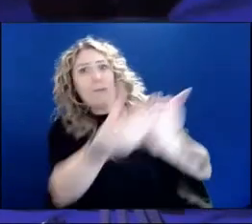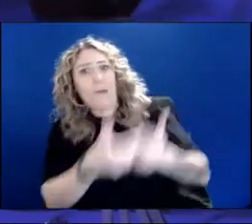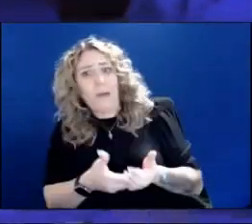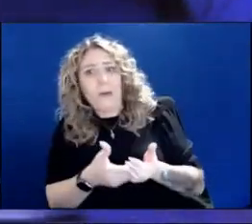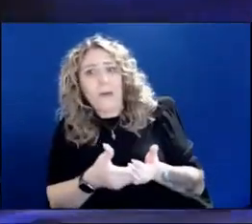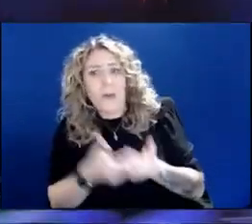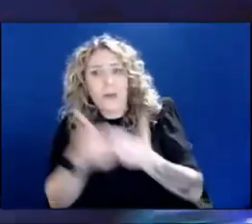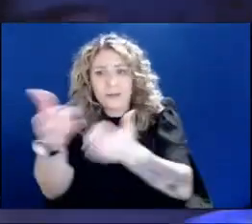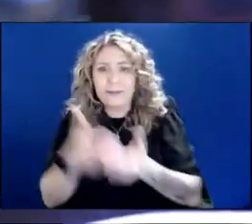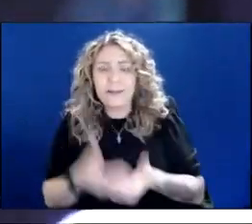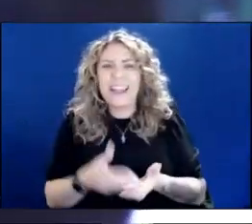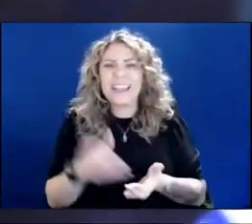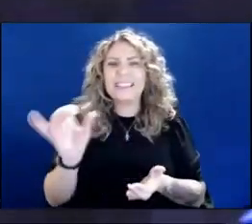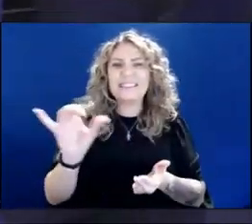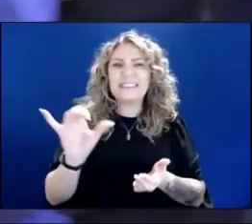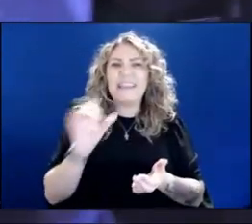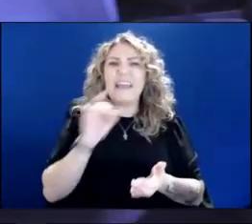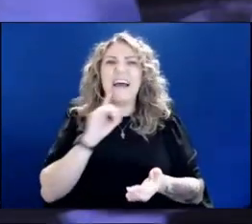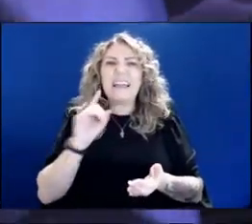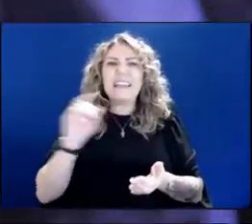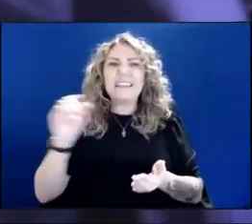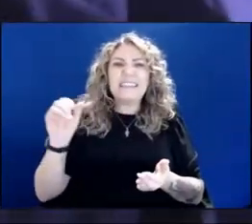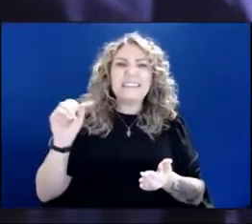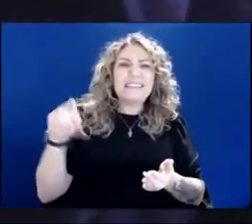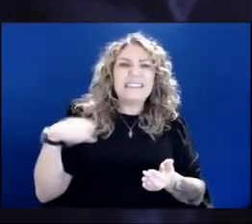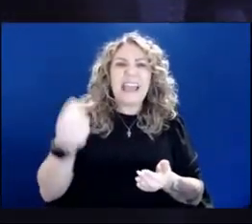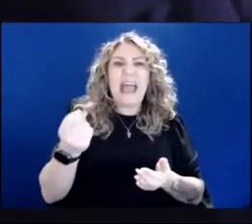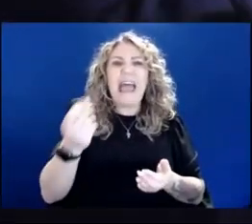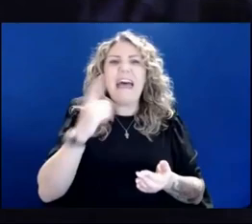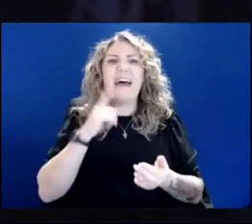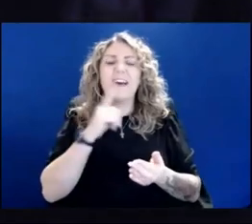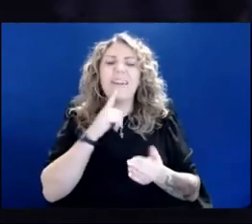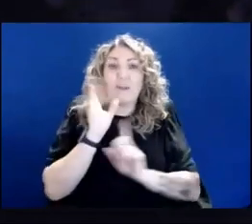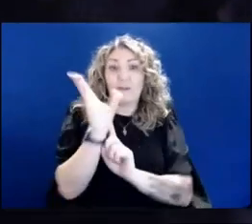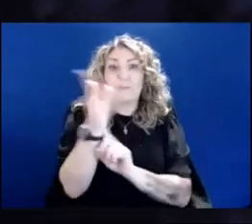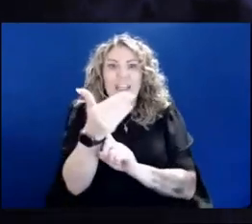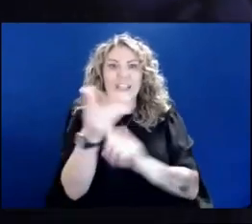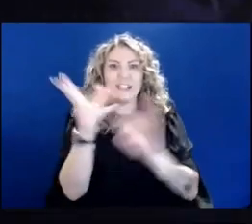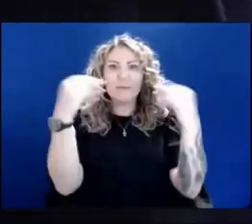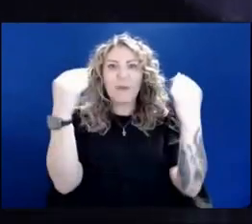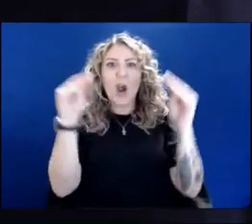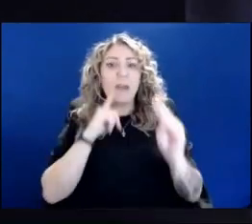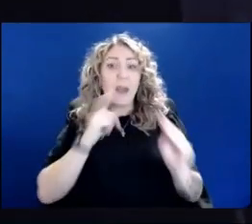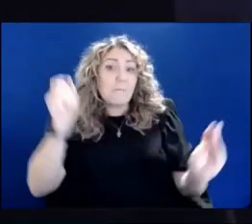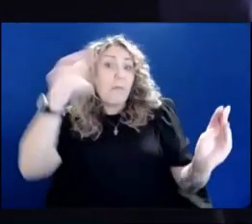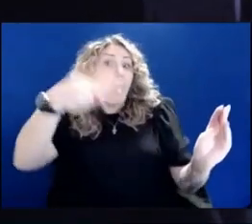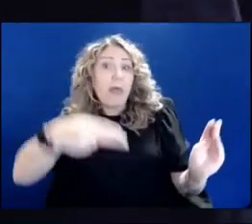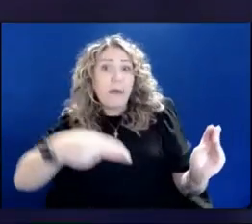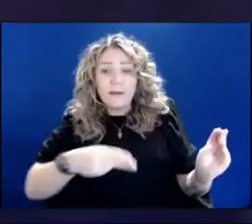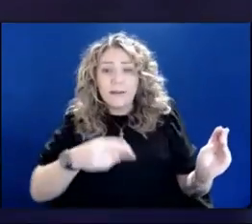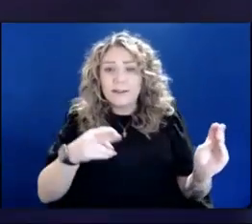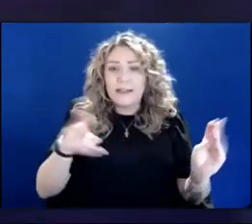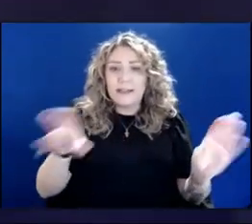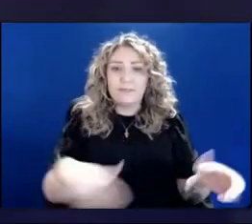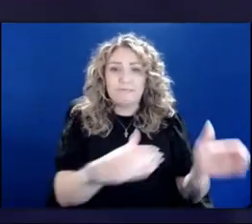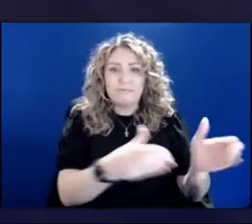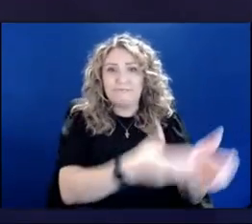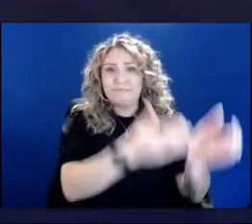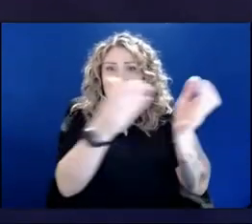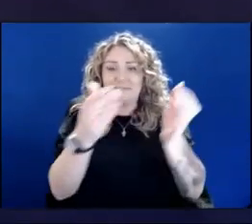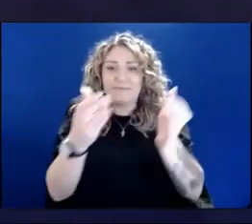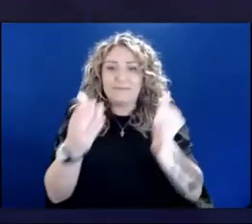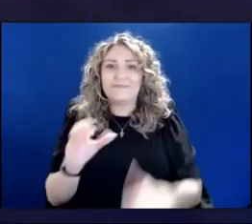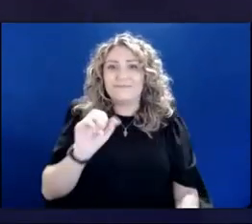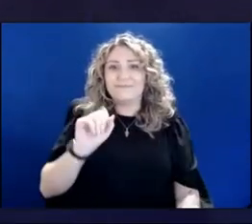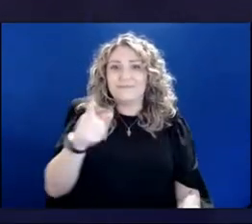fish market. We just chuck it. Right, like... you just chuck it over from one OR to the other. There it is coming out. That's Sean taking it out. Yep,